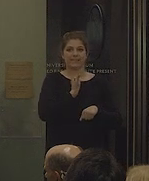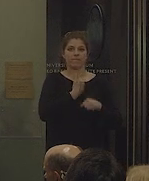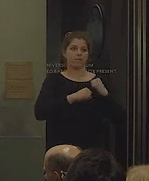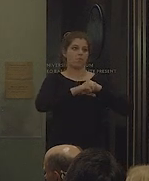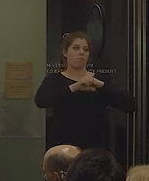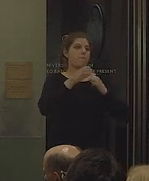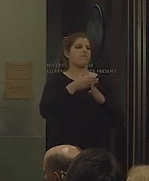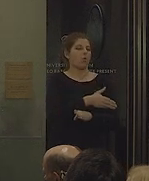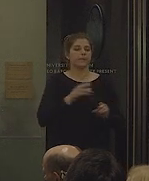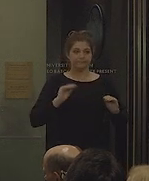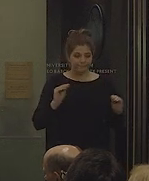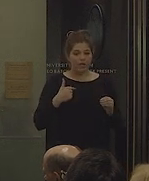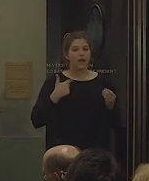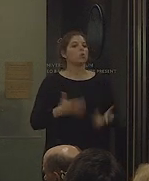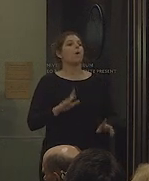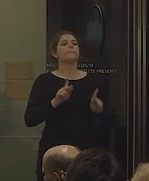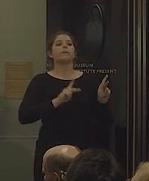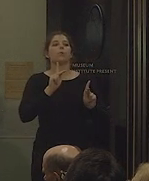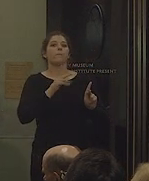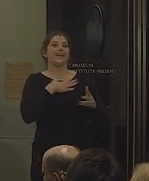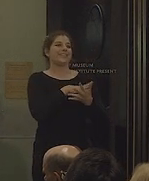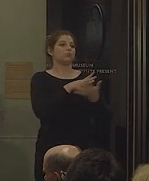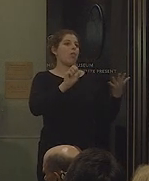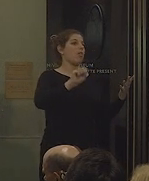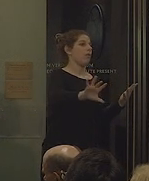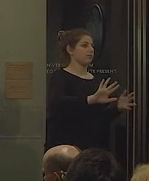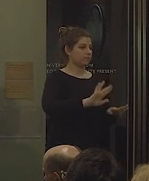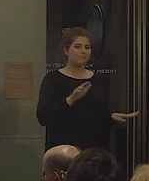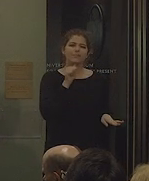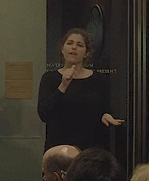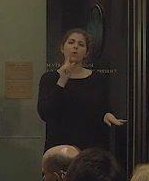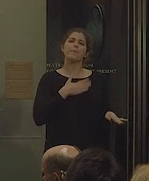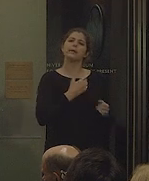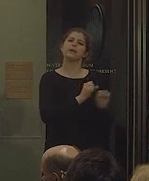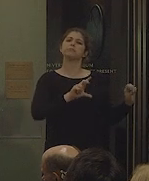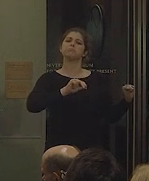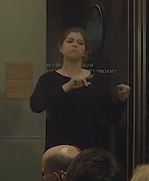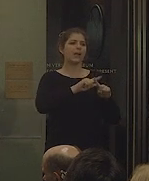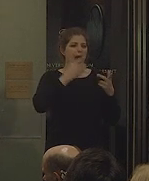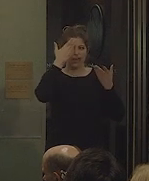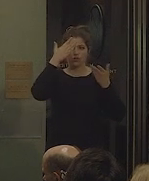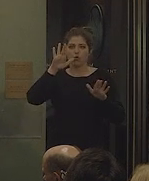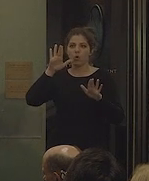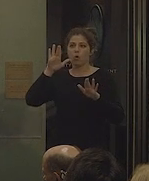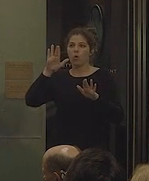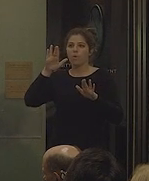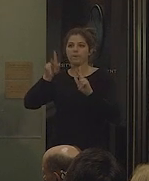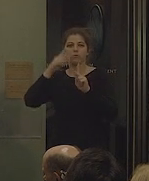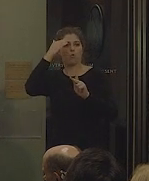self-promote ahead of time because I don't want to give people my schedule. Not just for my safety. I don't want people knowing when I'm not home.